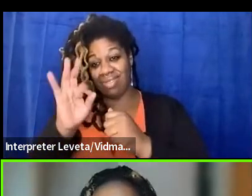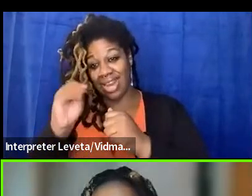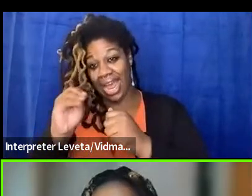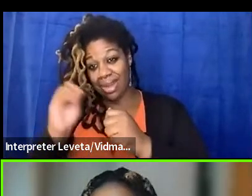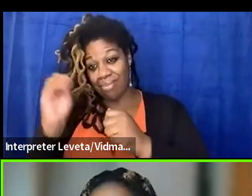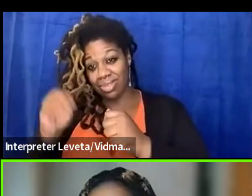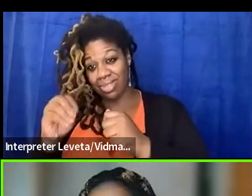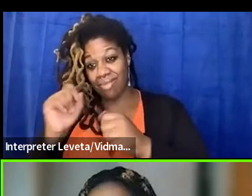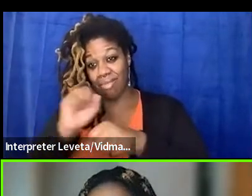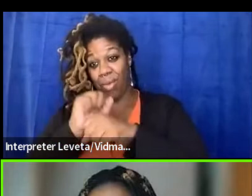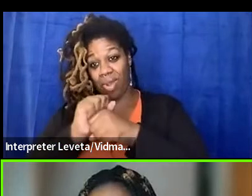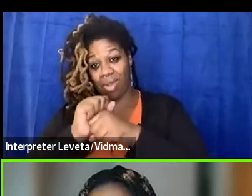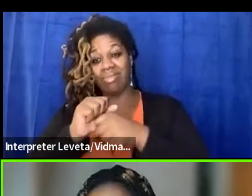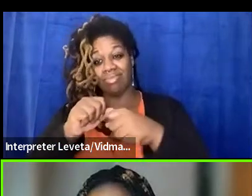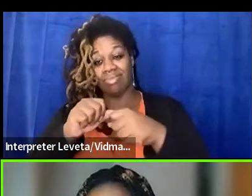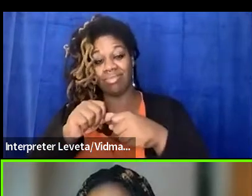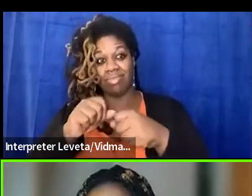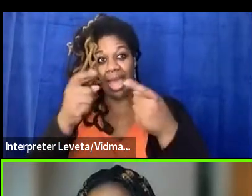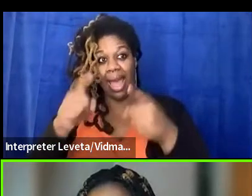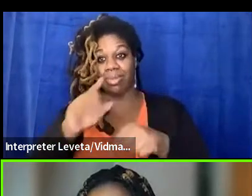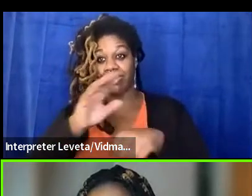same computer.